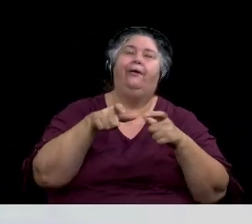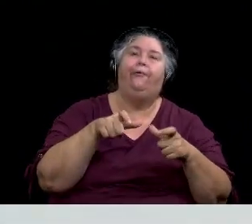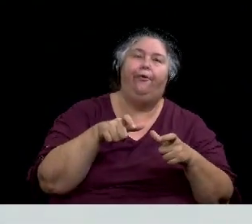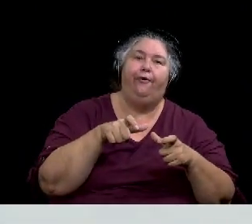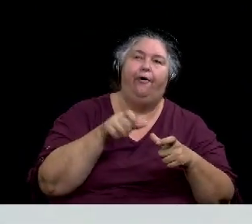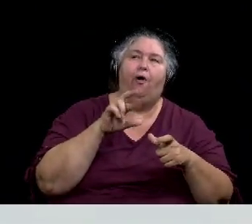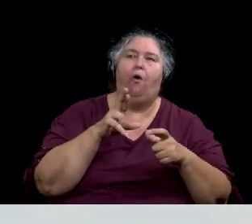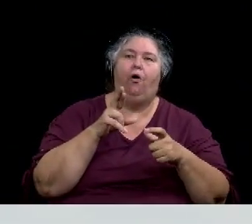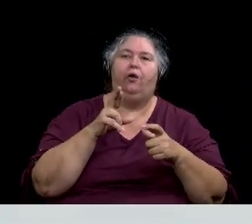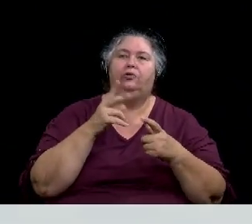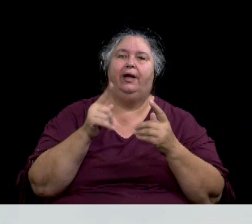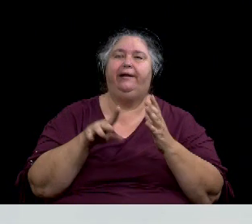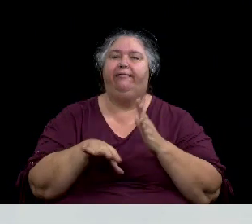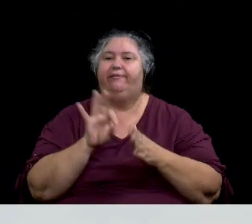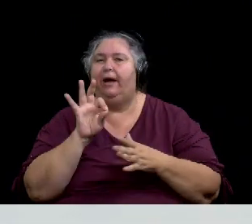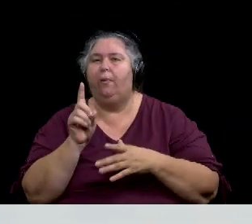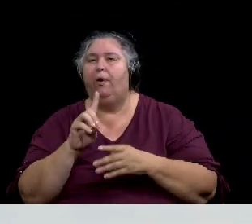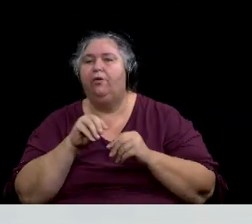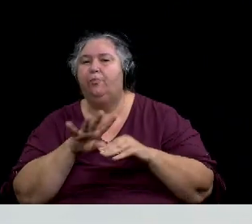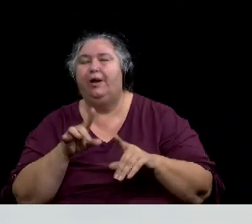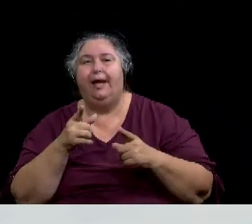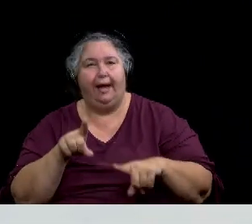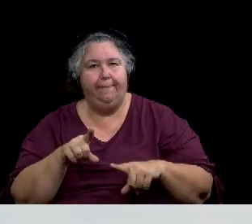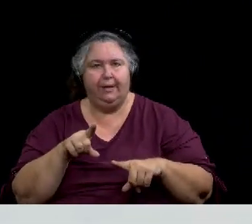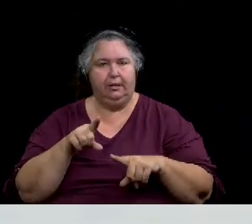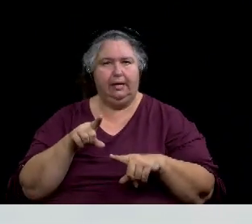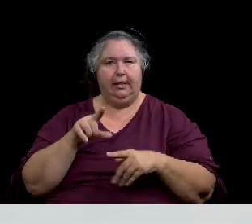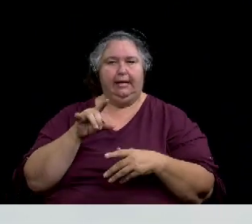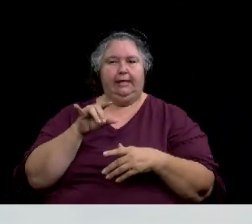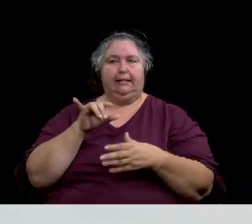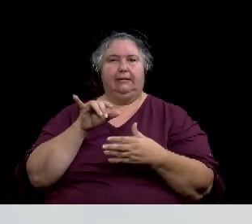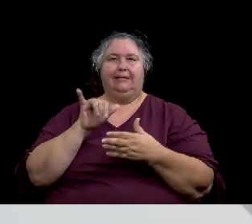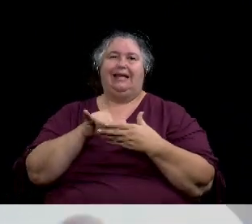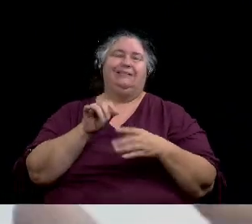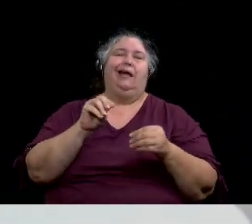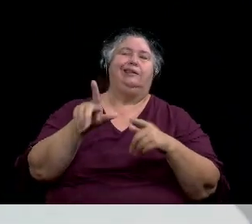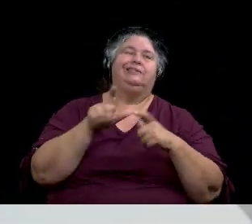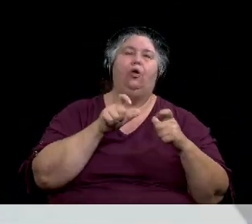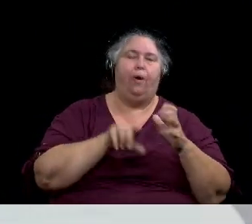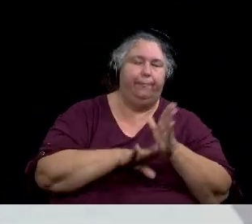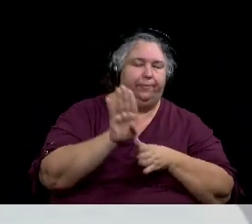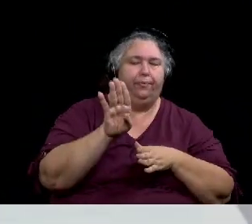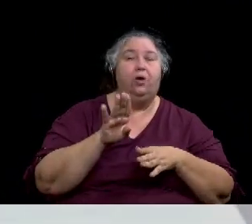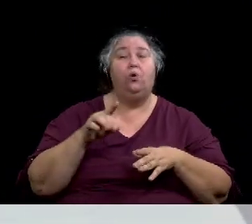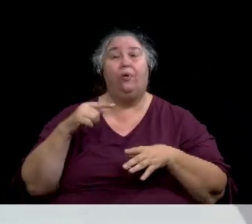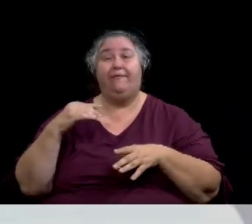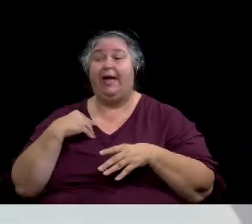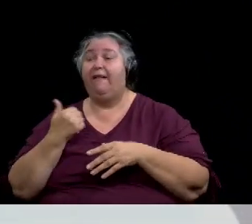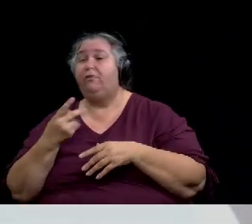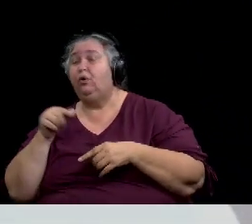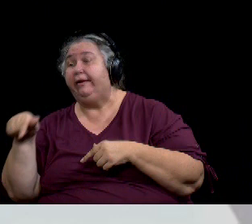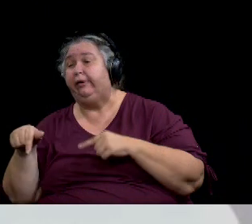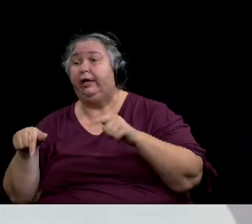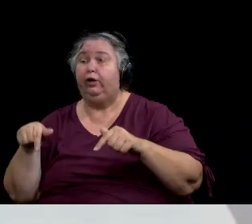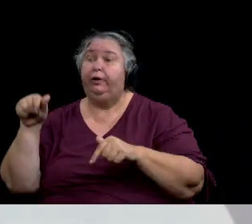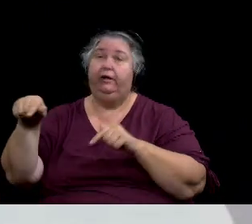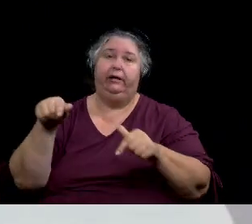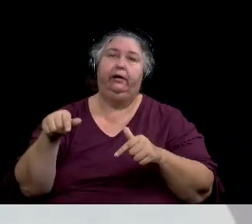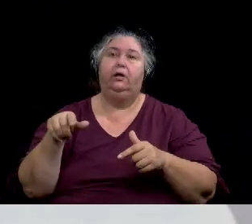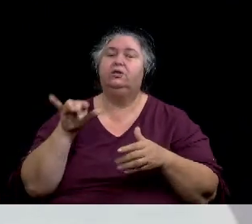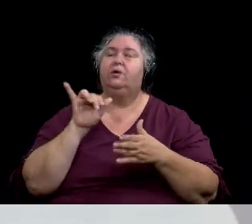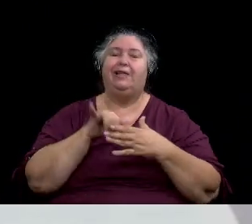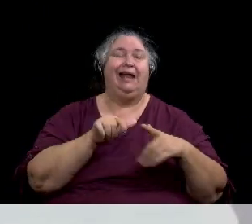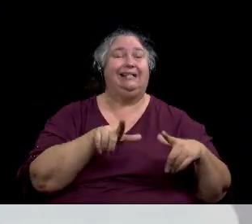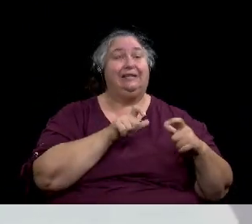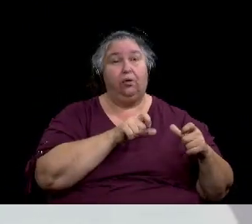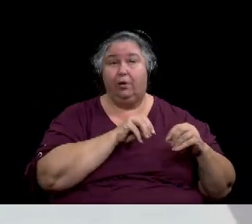ferret out how the spread is happening among students and contain it. So I think that accelerated